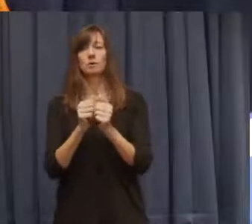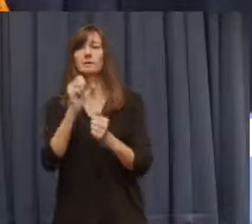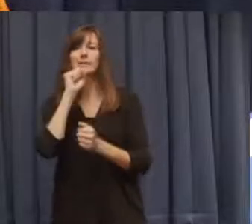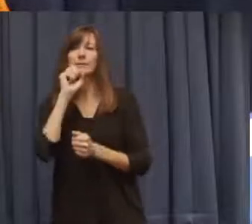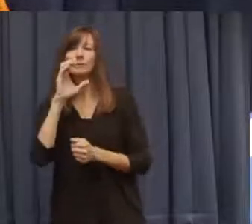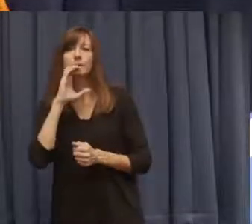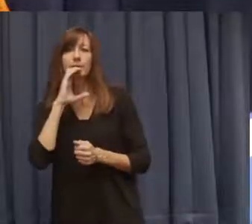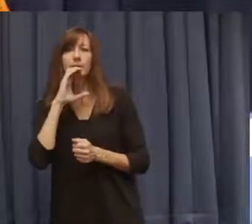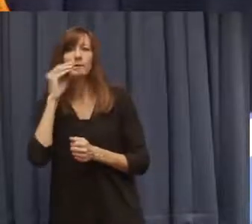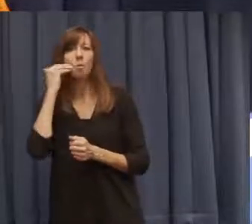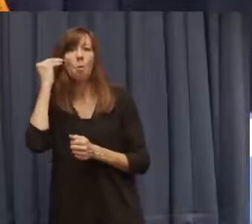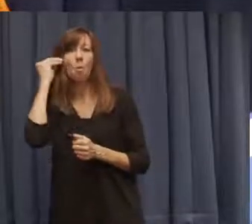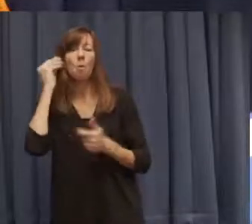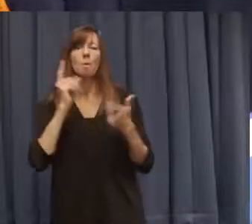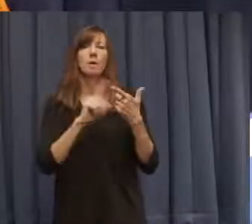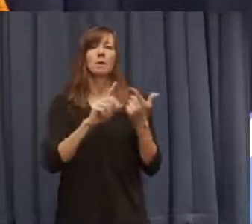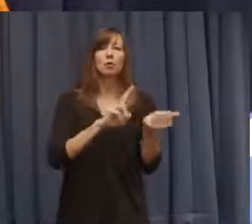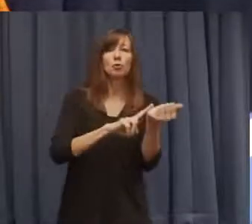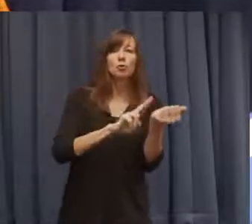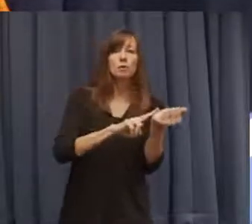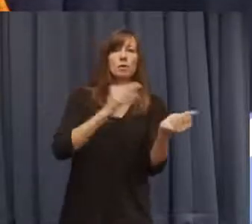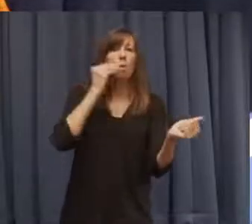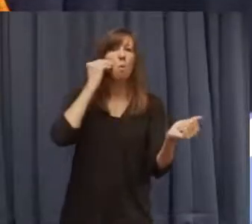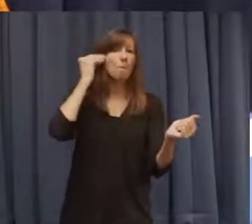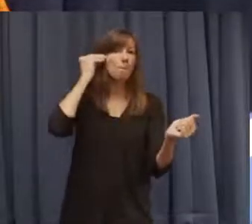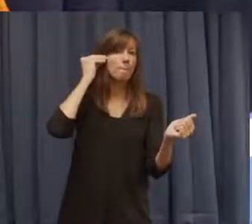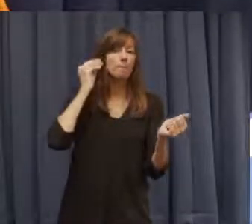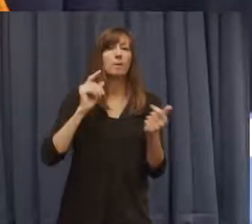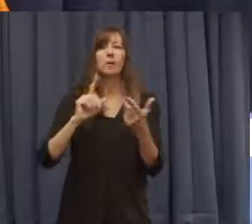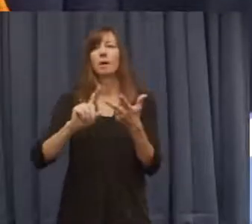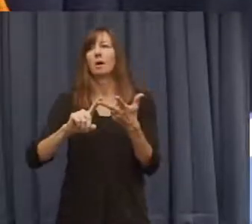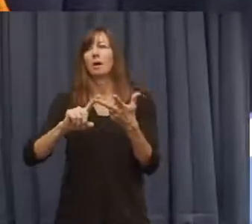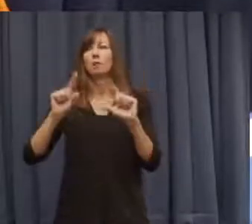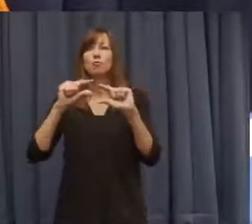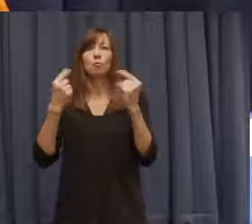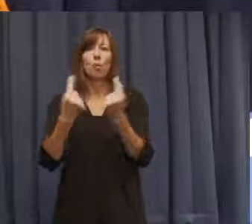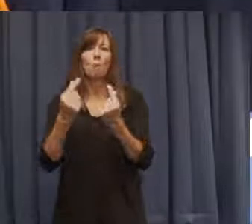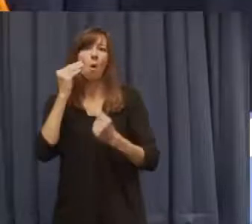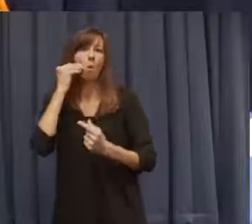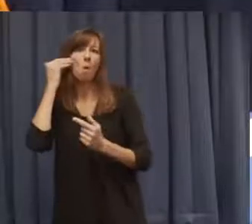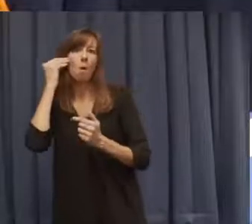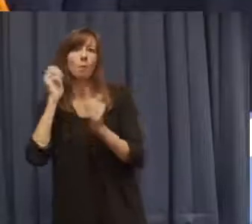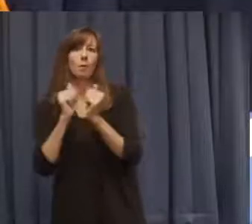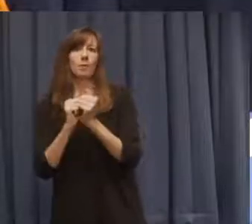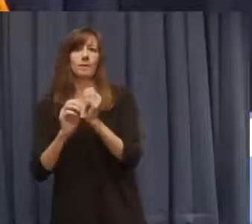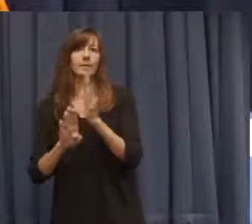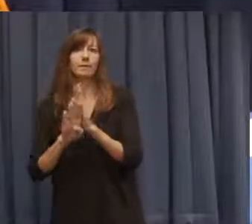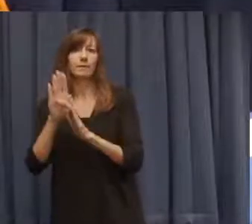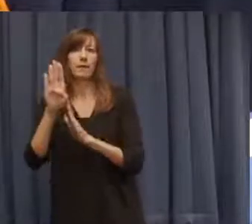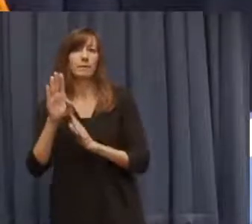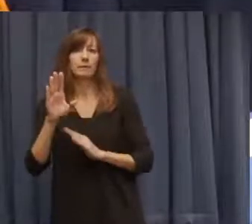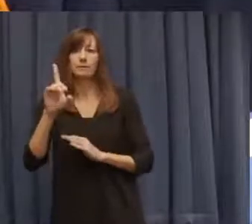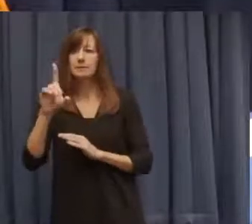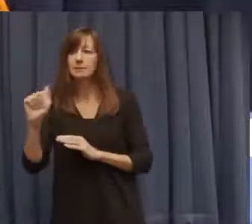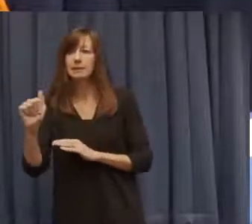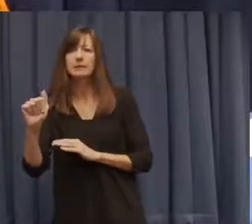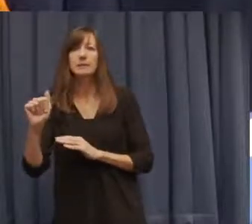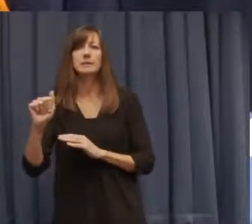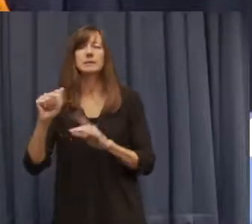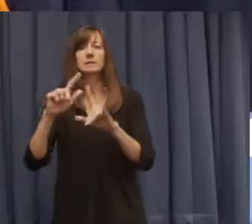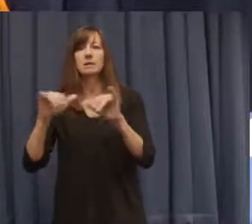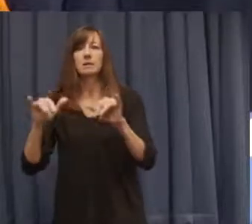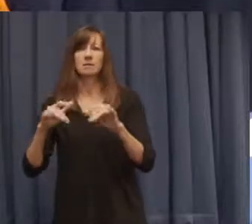home, a group home for those with developmental disabilities, any setting where you have larger numbers of